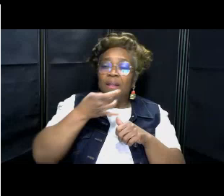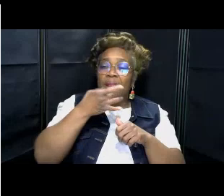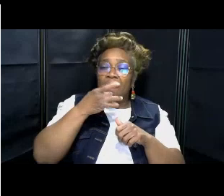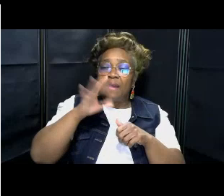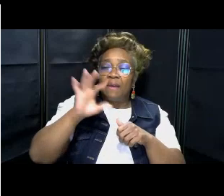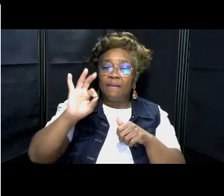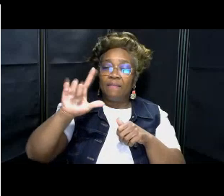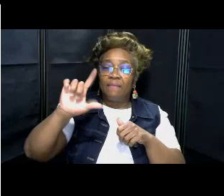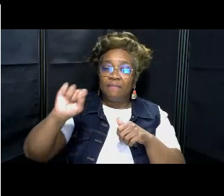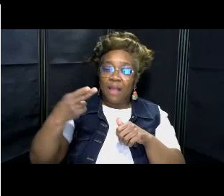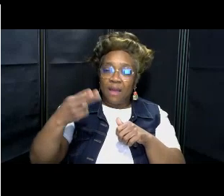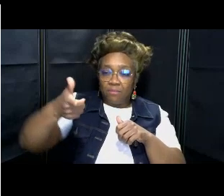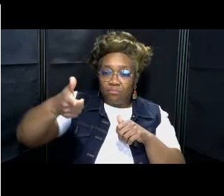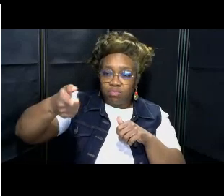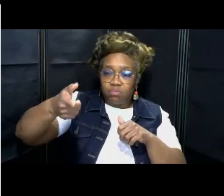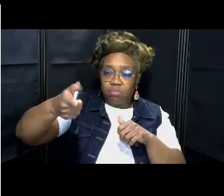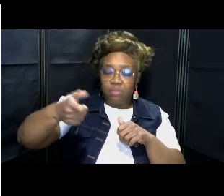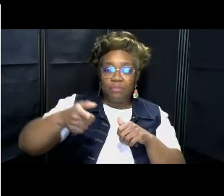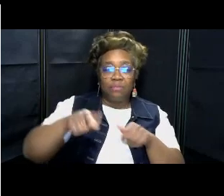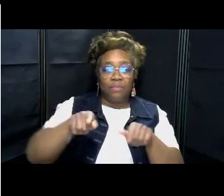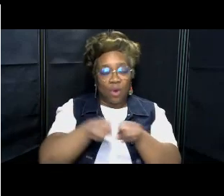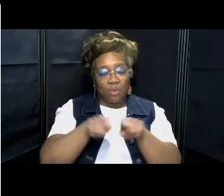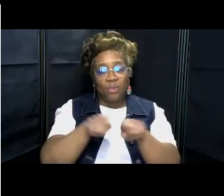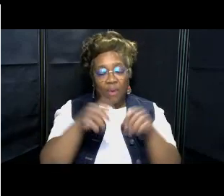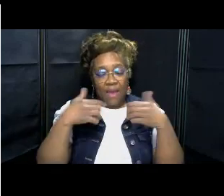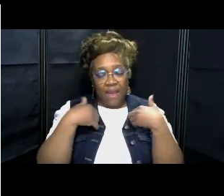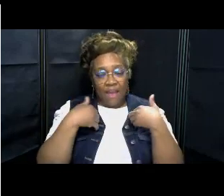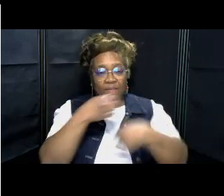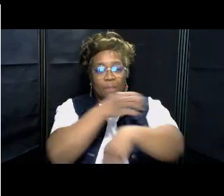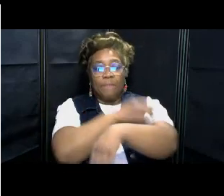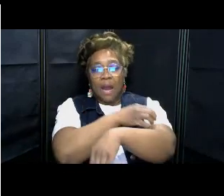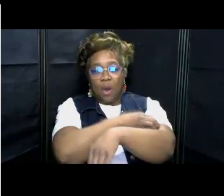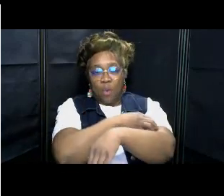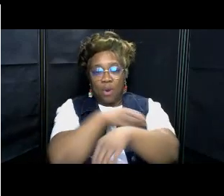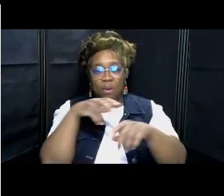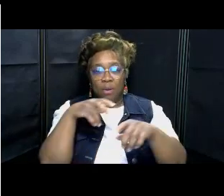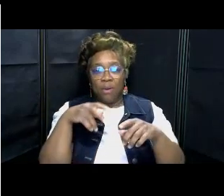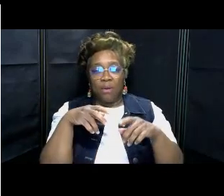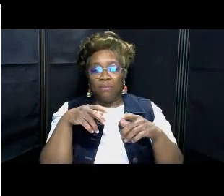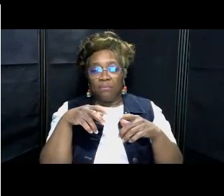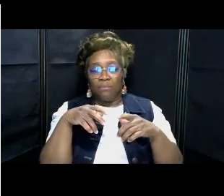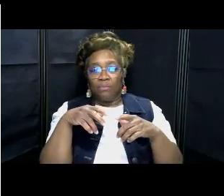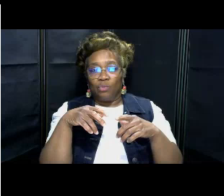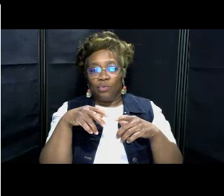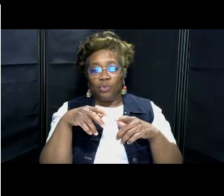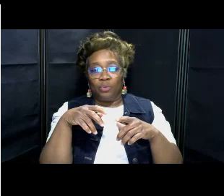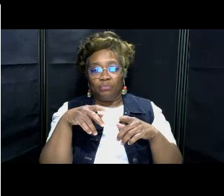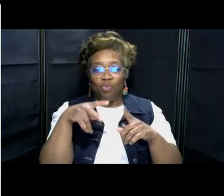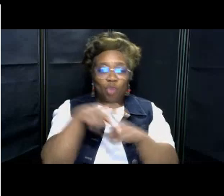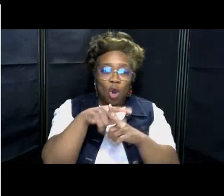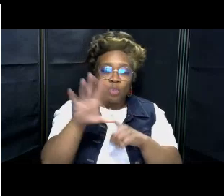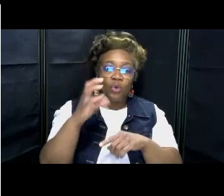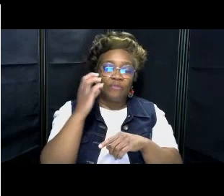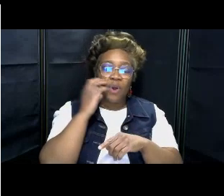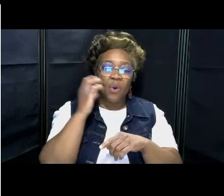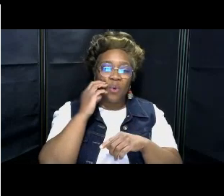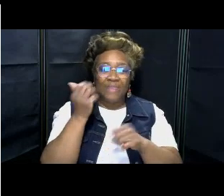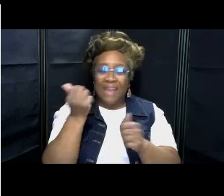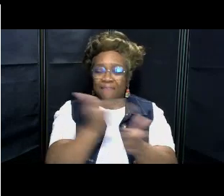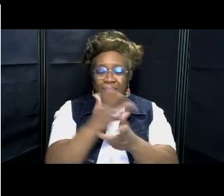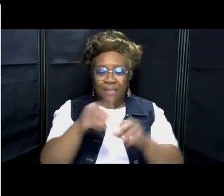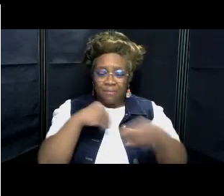actually they have power packs in there so you can be able to charge your phone. Again, put all that in the bag, put it in the closet. That's